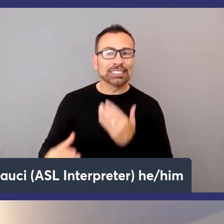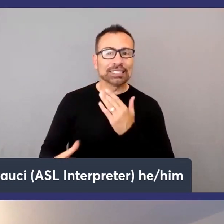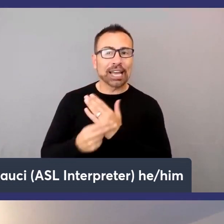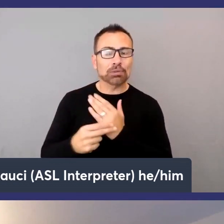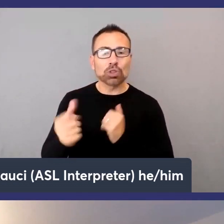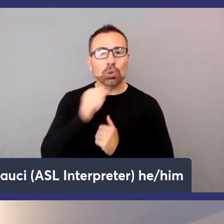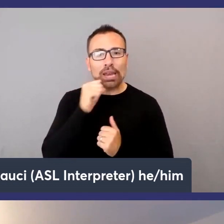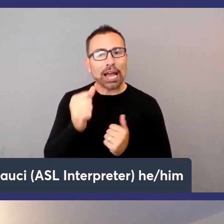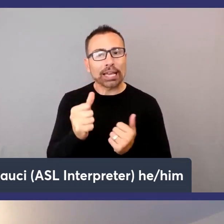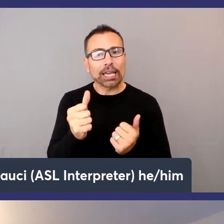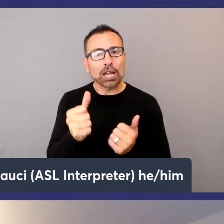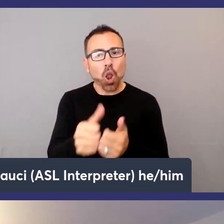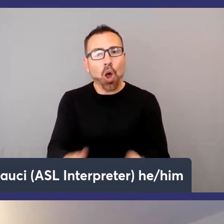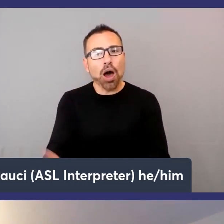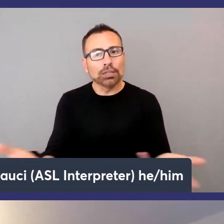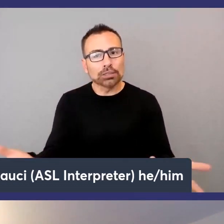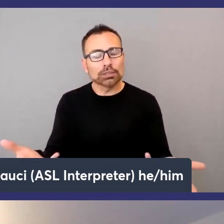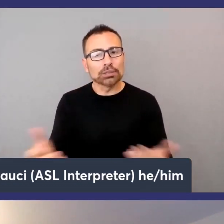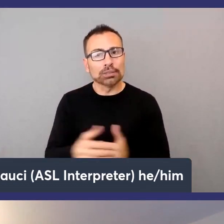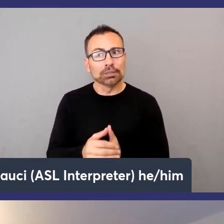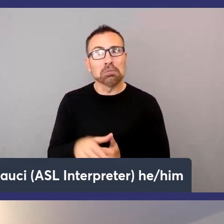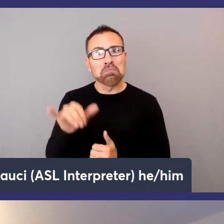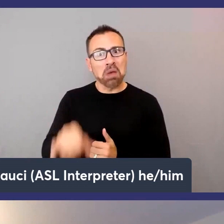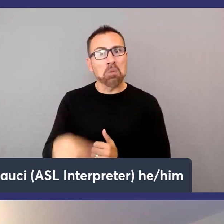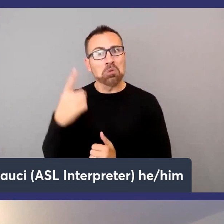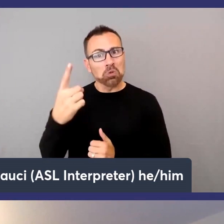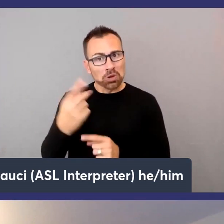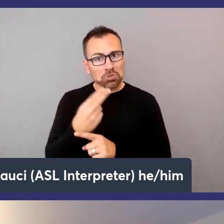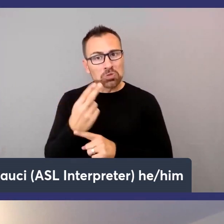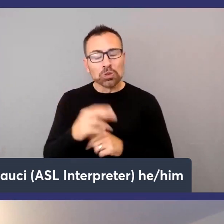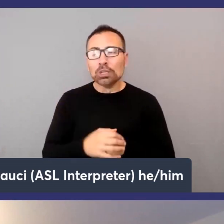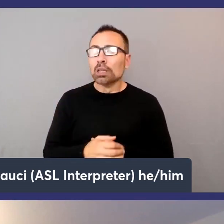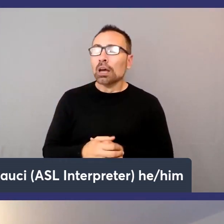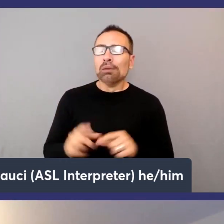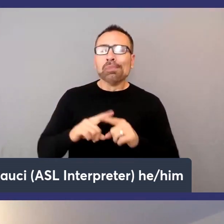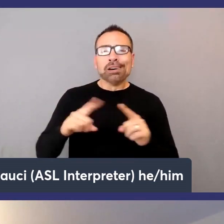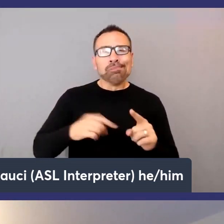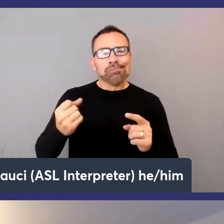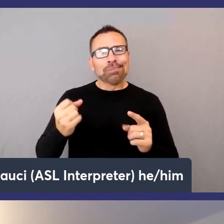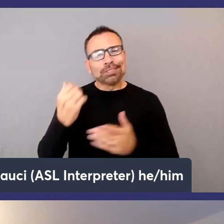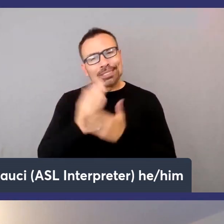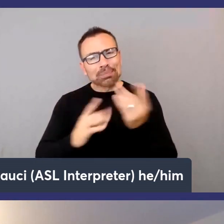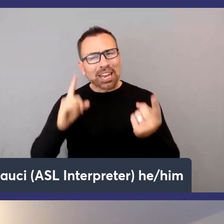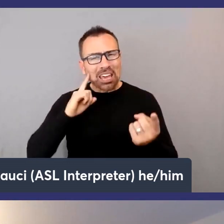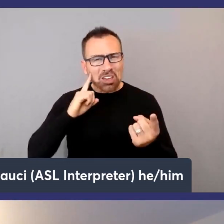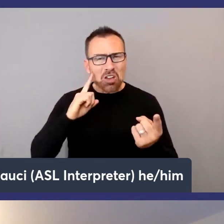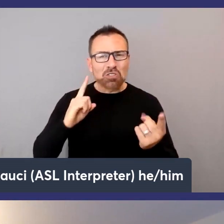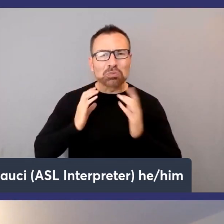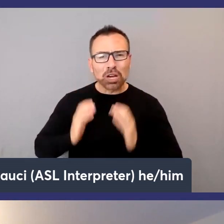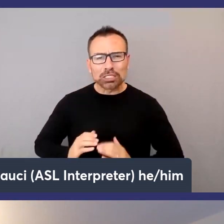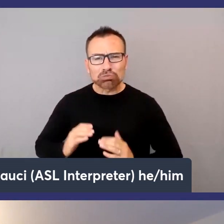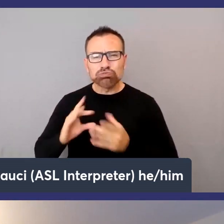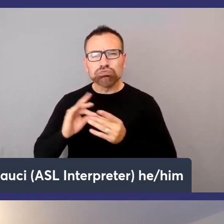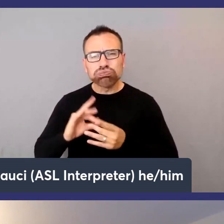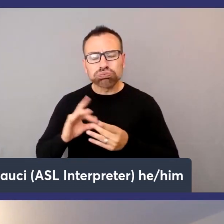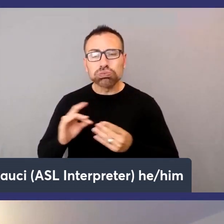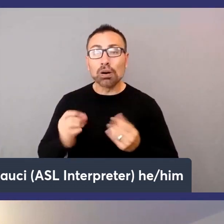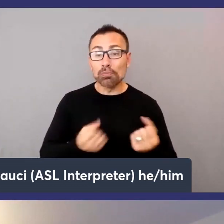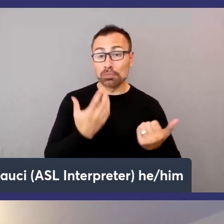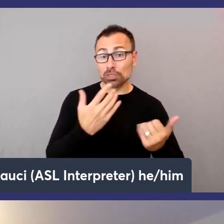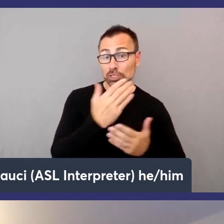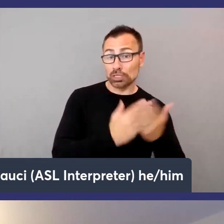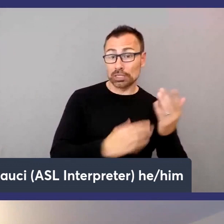I just wanted to kind of cover a few that I've been hearing a lot from customers that I've worked with. First is around monitoring